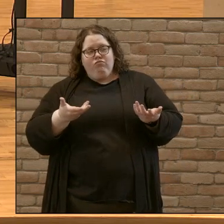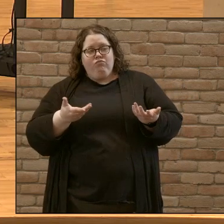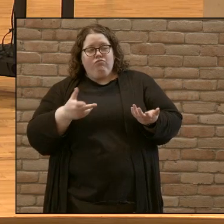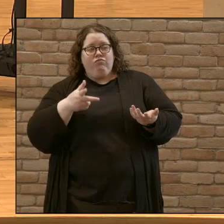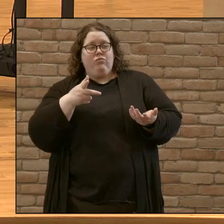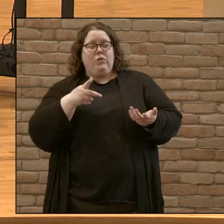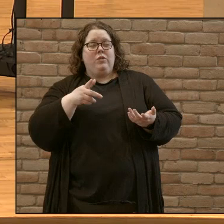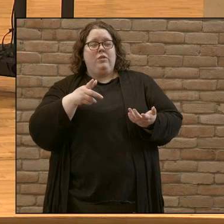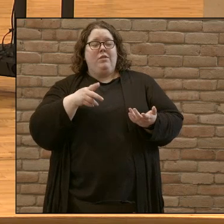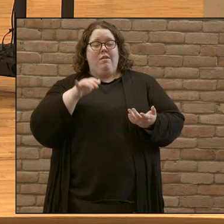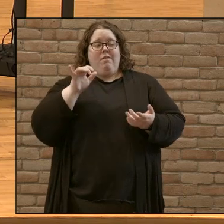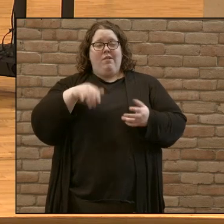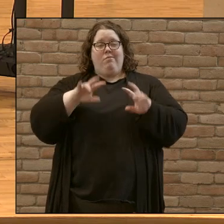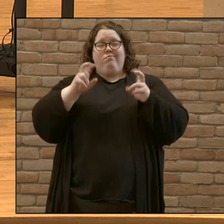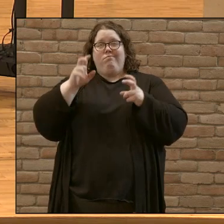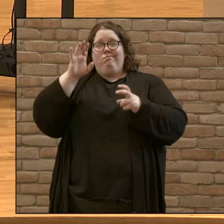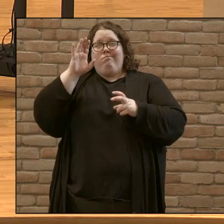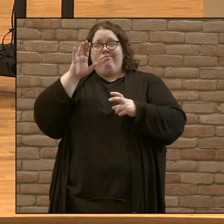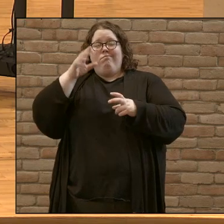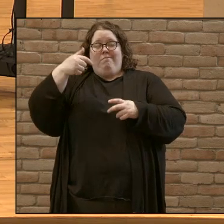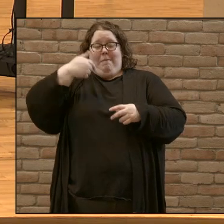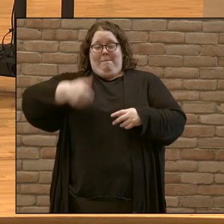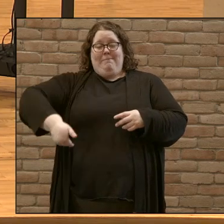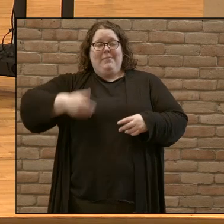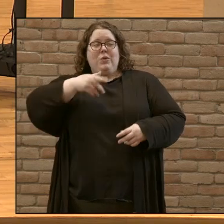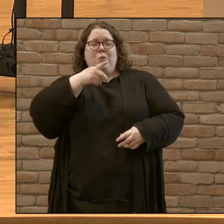Who do you say I am?